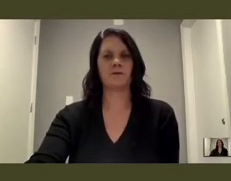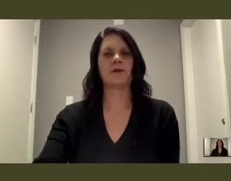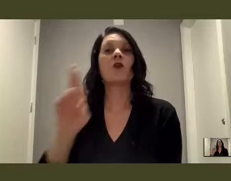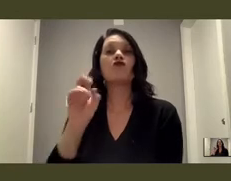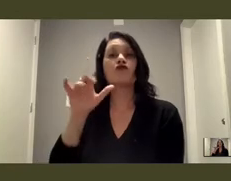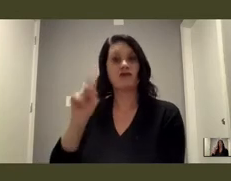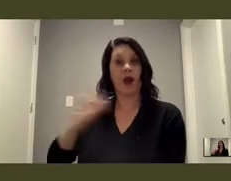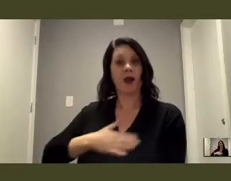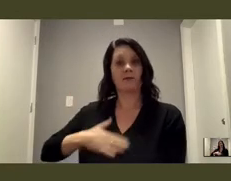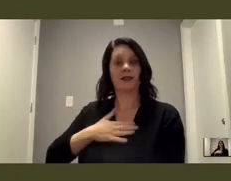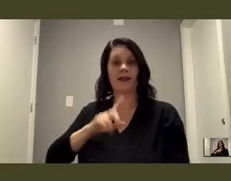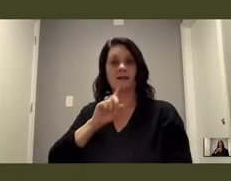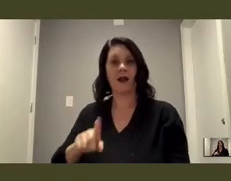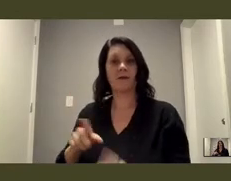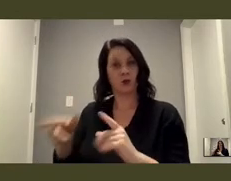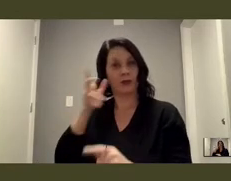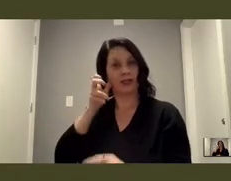Can you hear me?